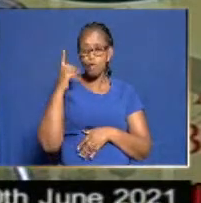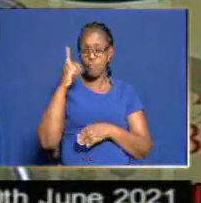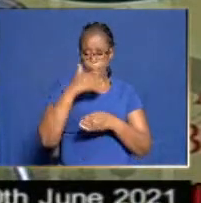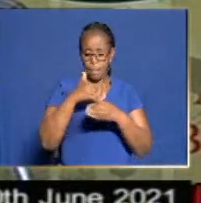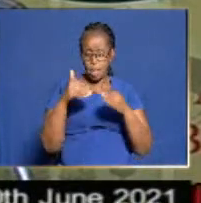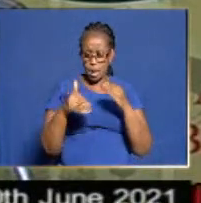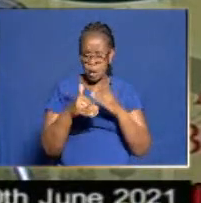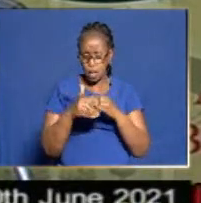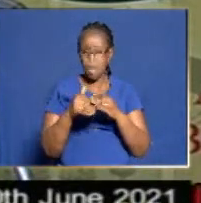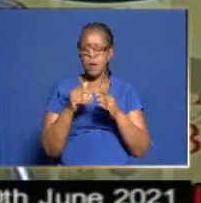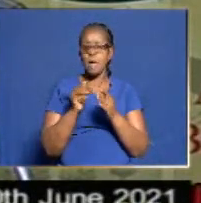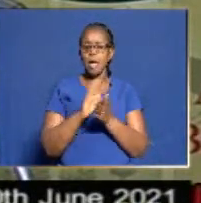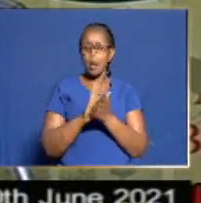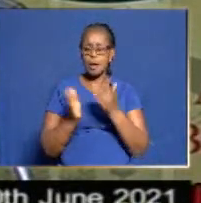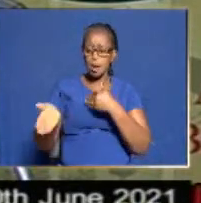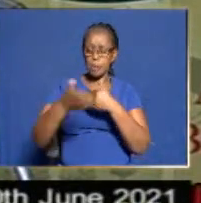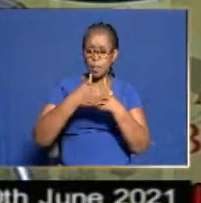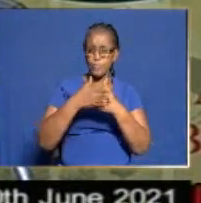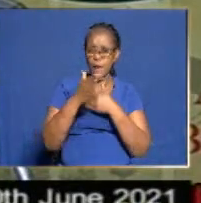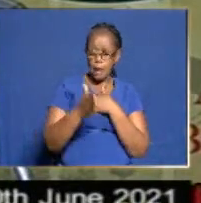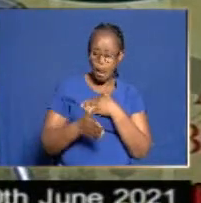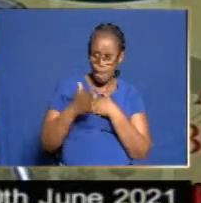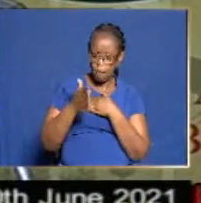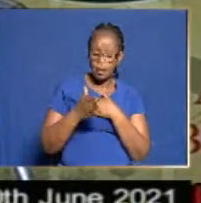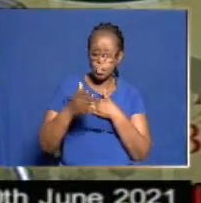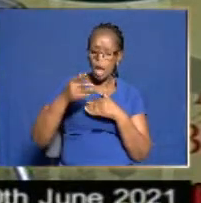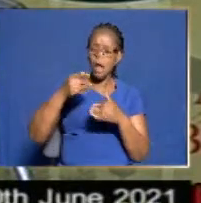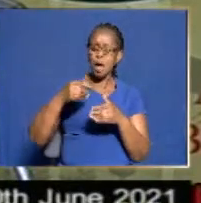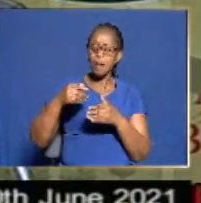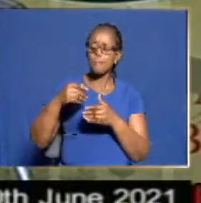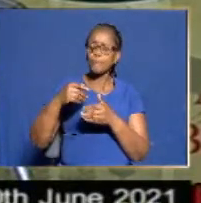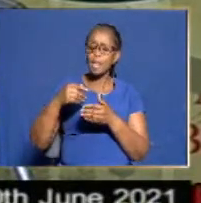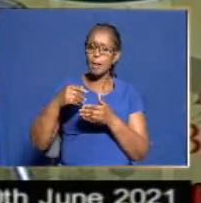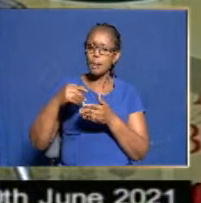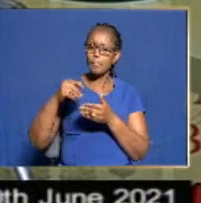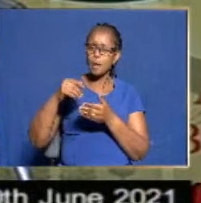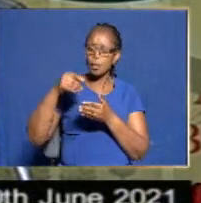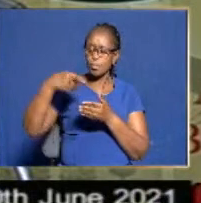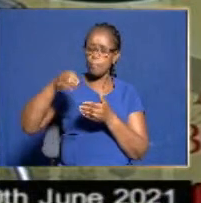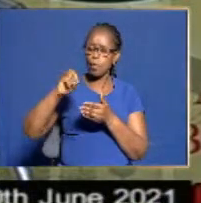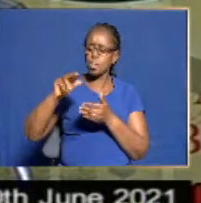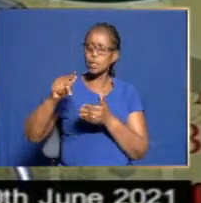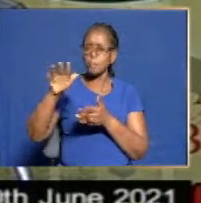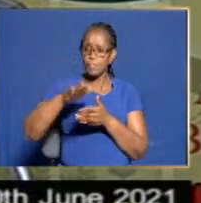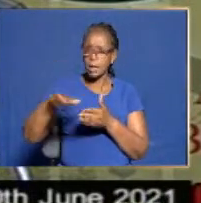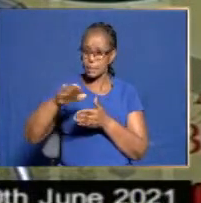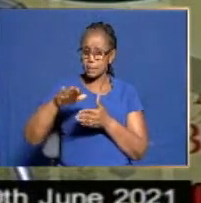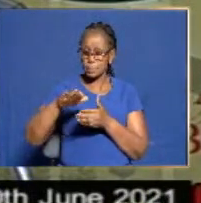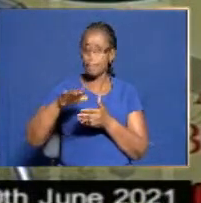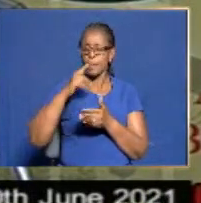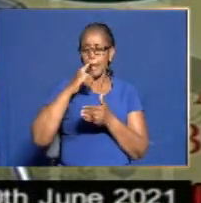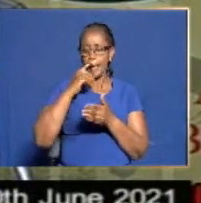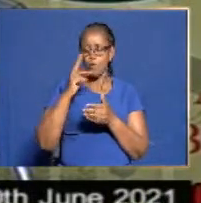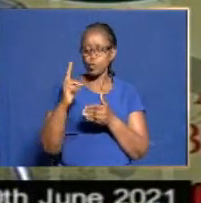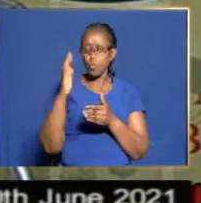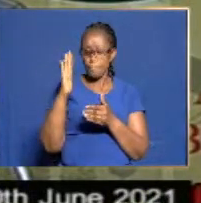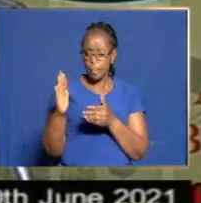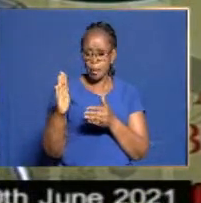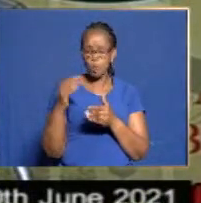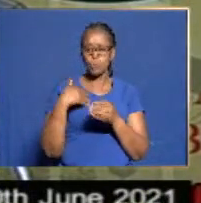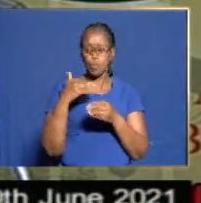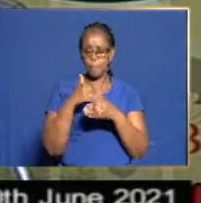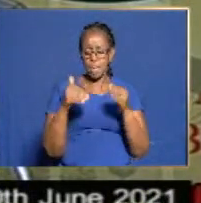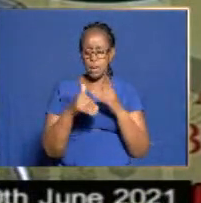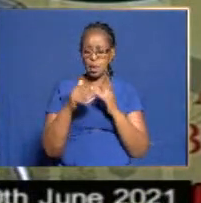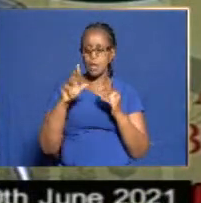and rehabilitation of Naivasha Inland Container Depot, Malaba Line, Kenya shilling 2 billion for construction and rehabilitation of